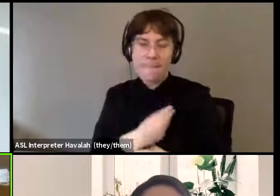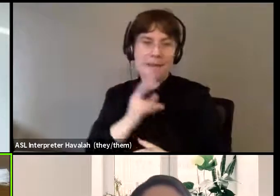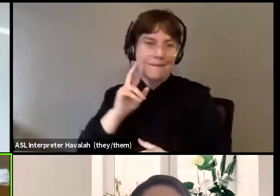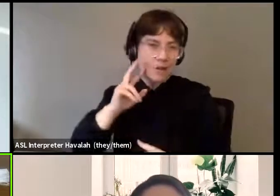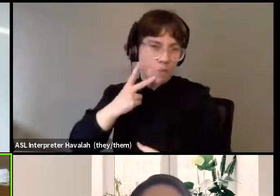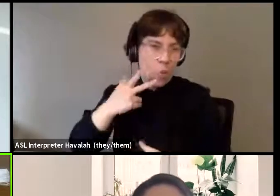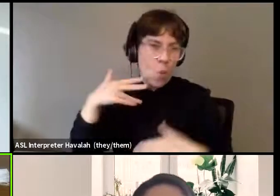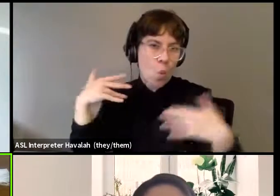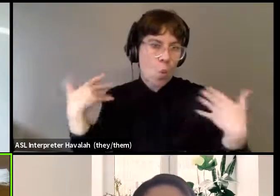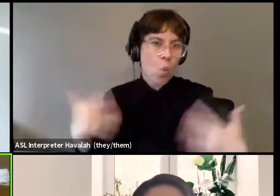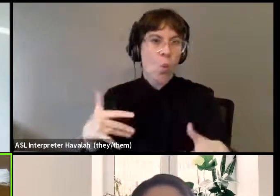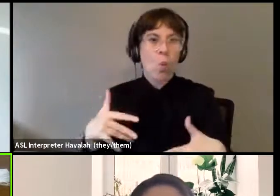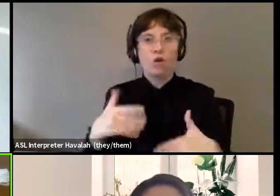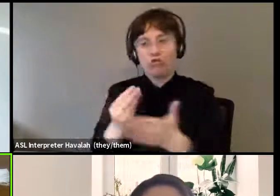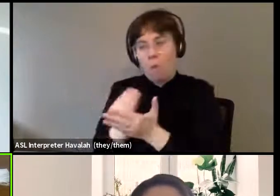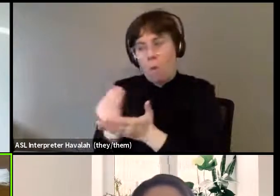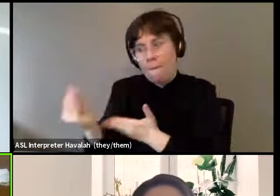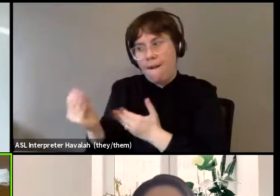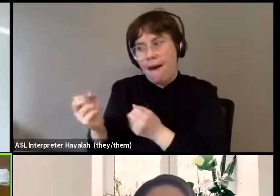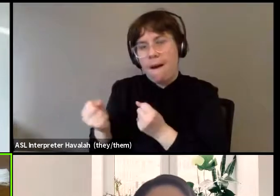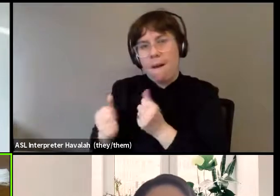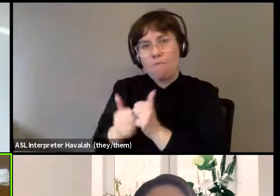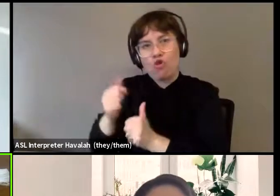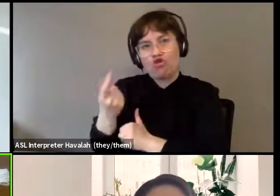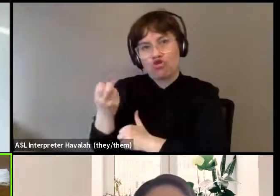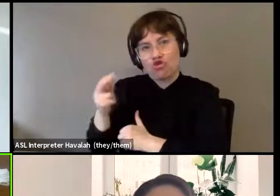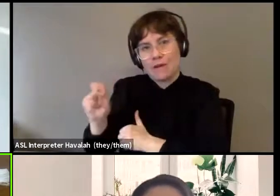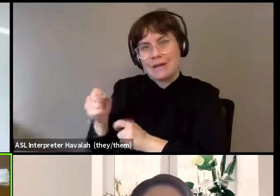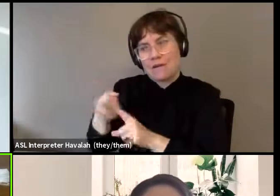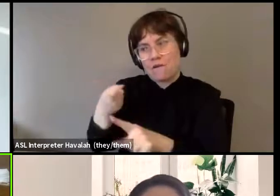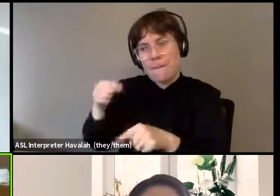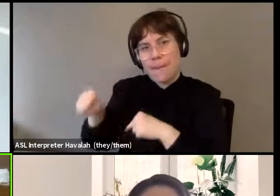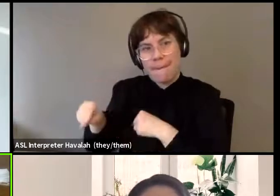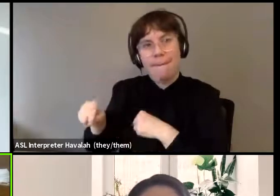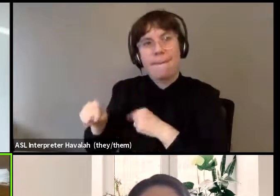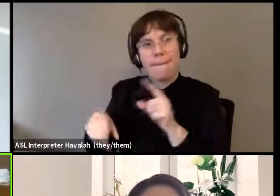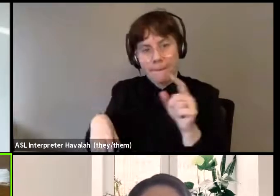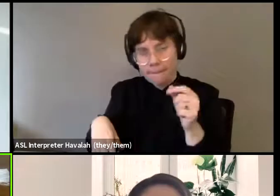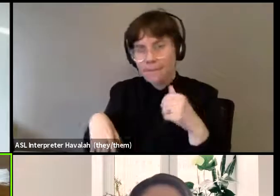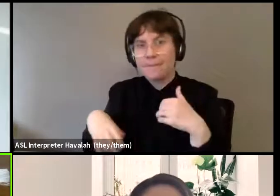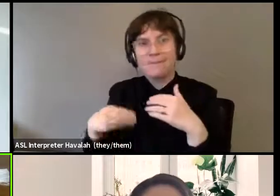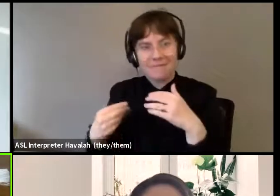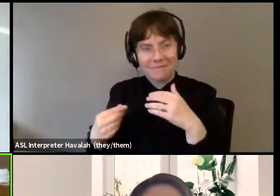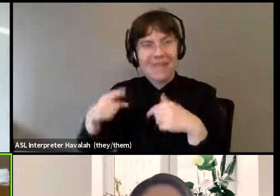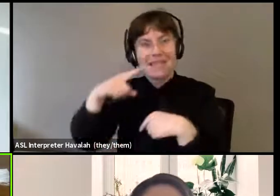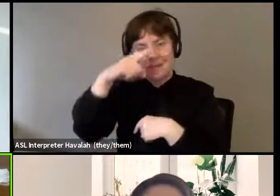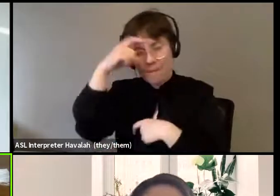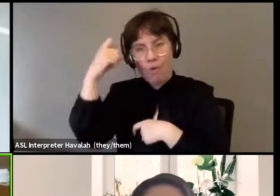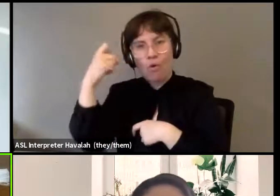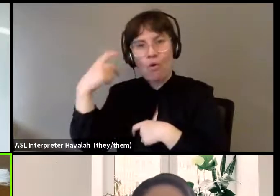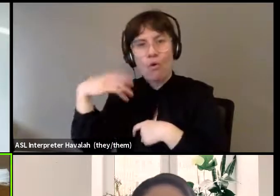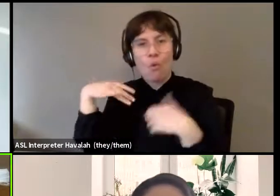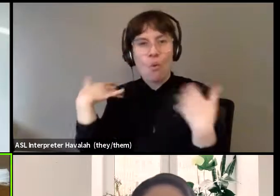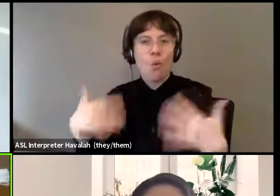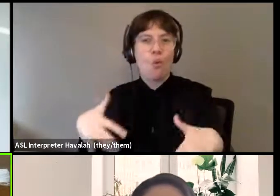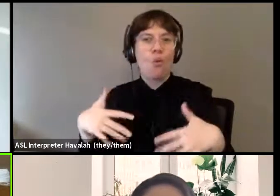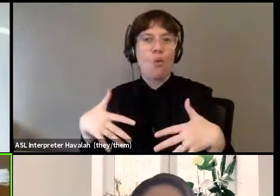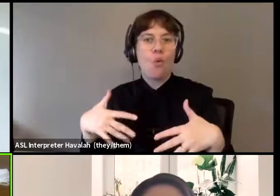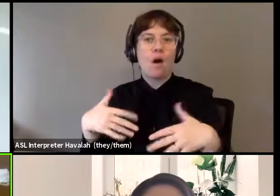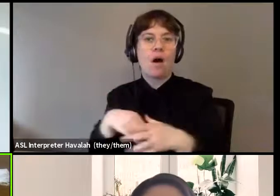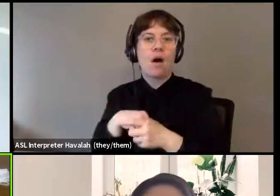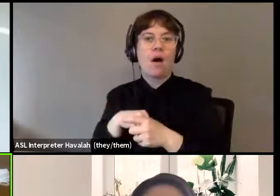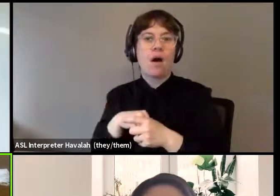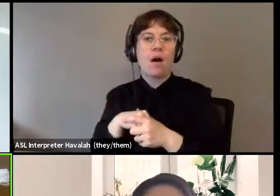we bought a lot of our greens from him this summer. I will say that it